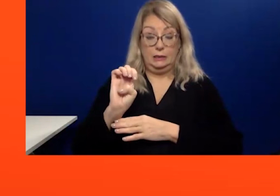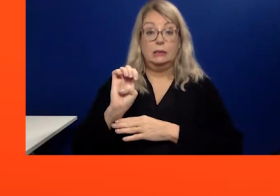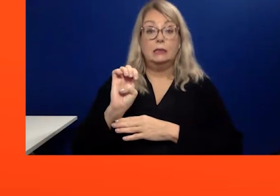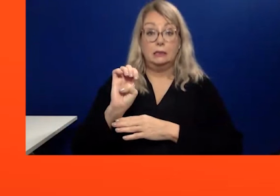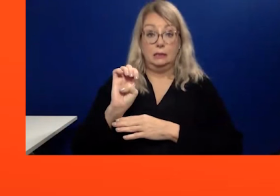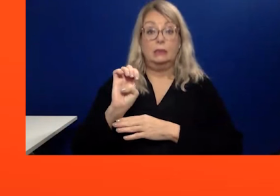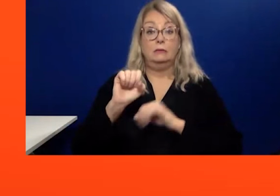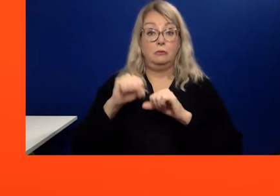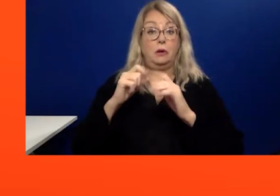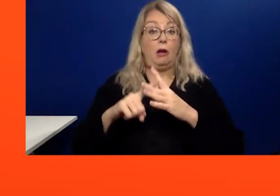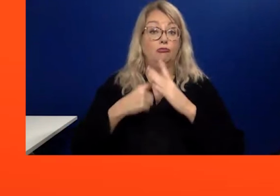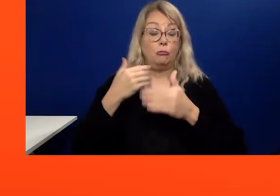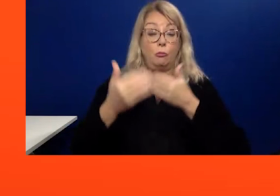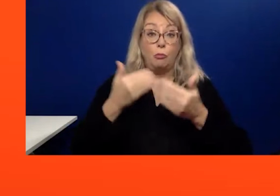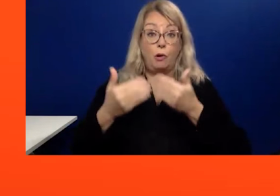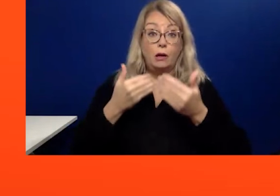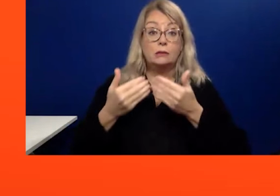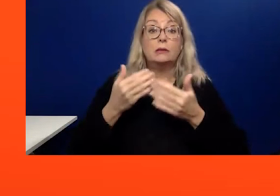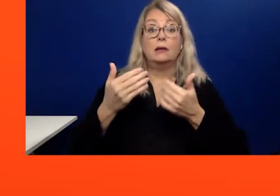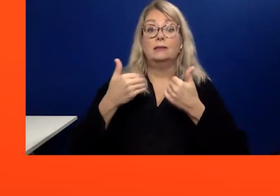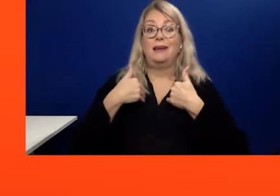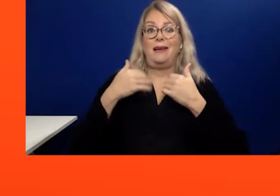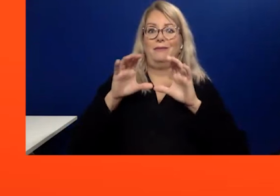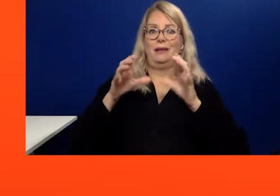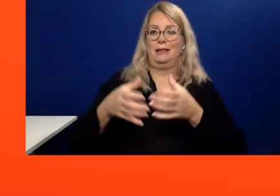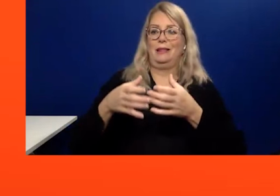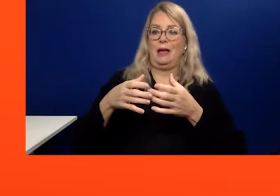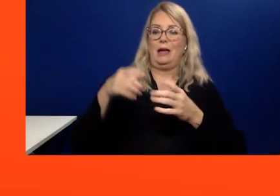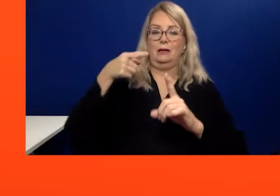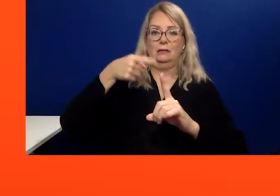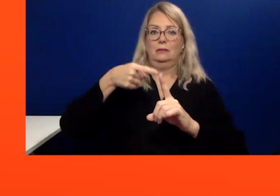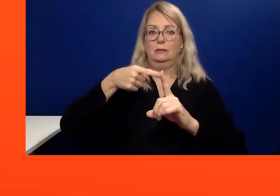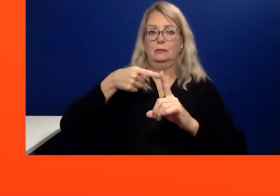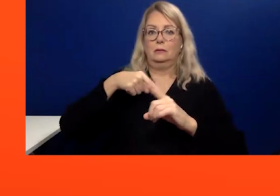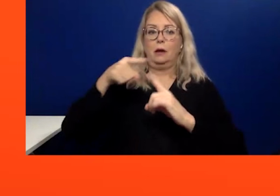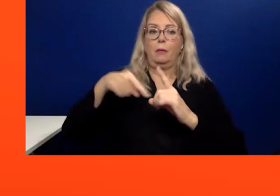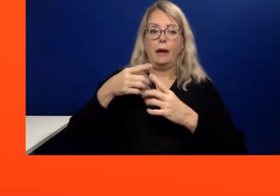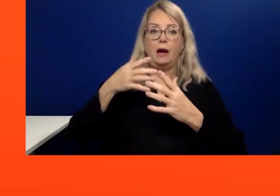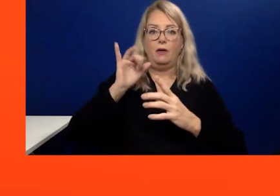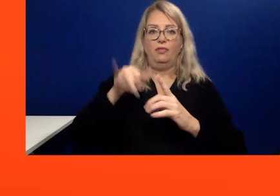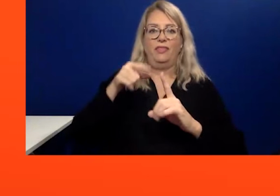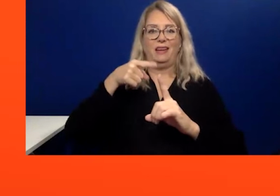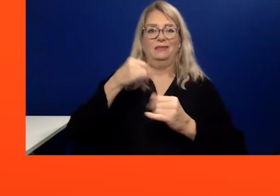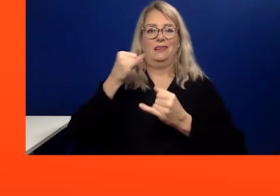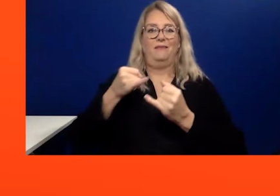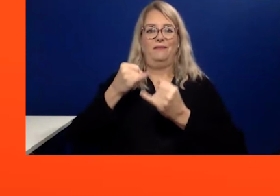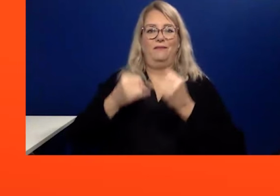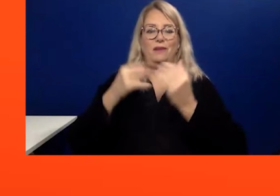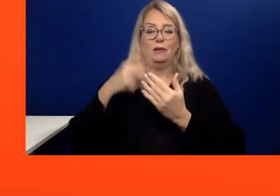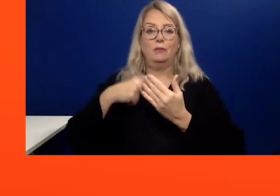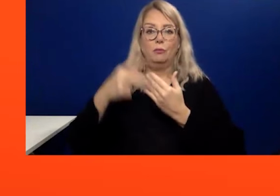the process of actually having a class that's all about that final program